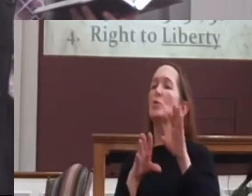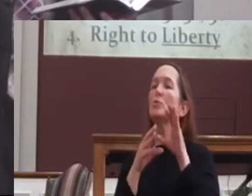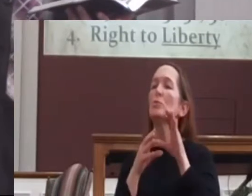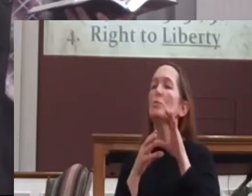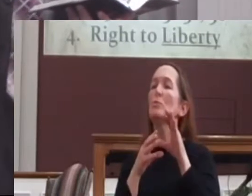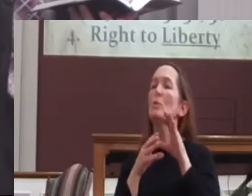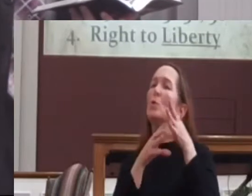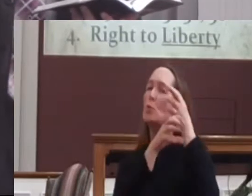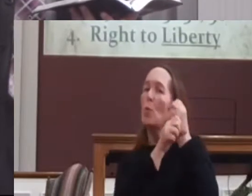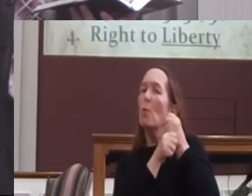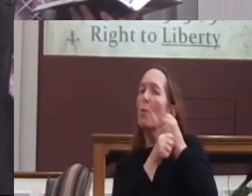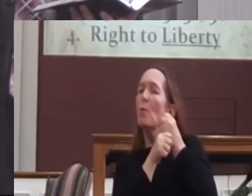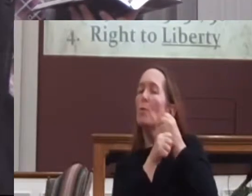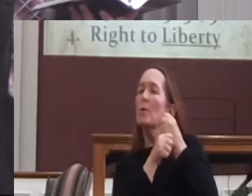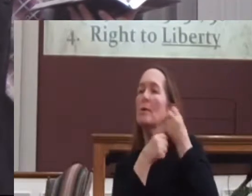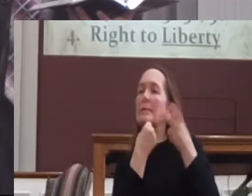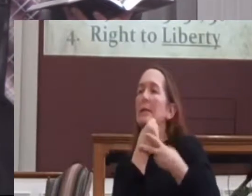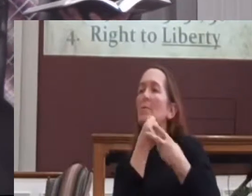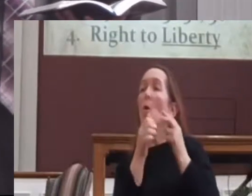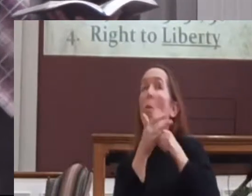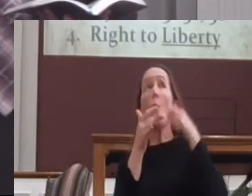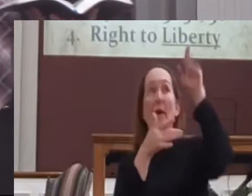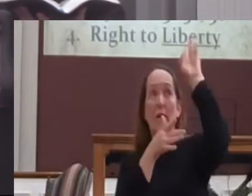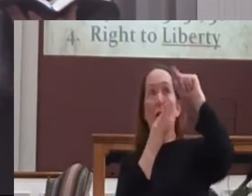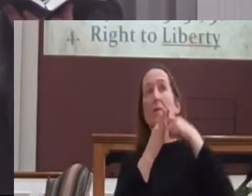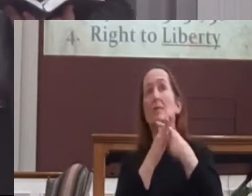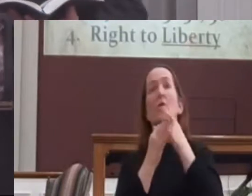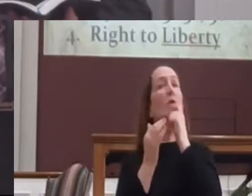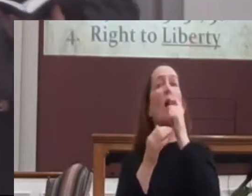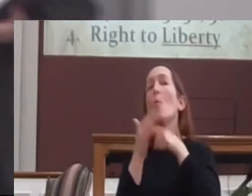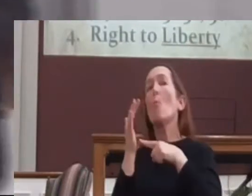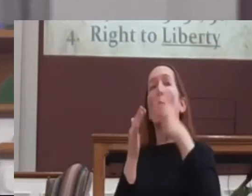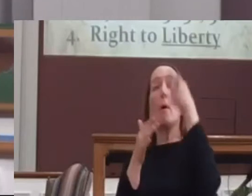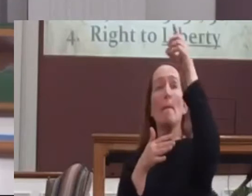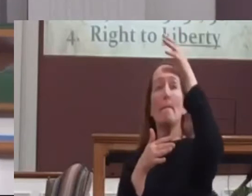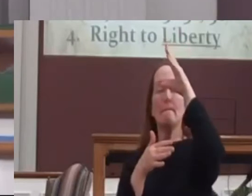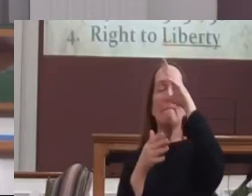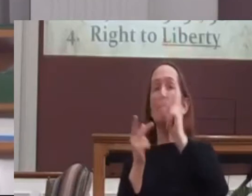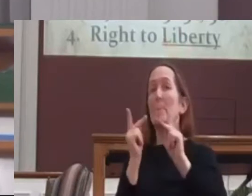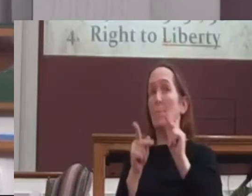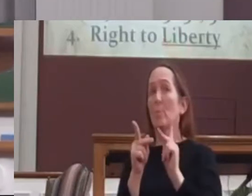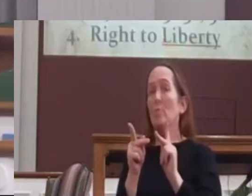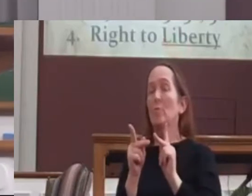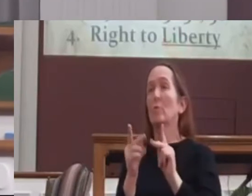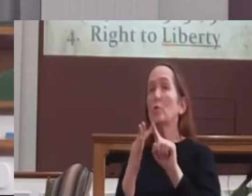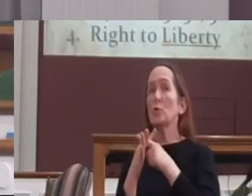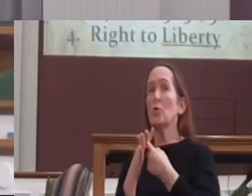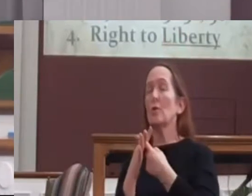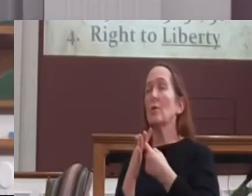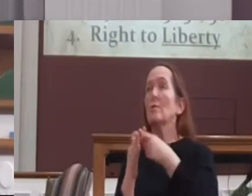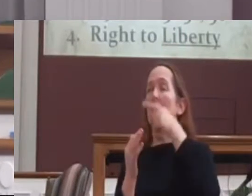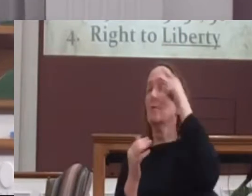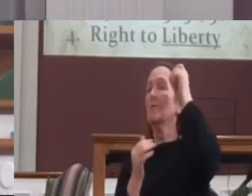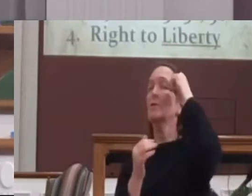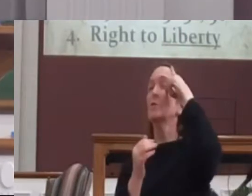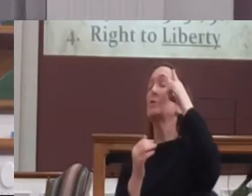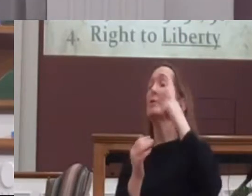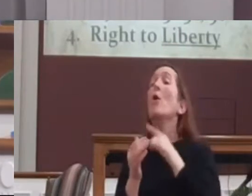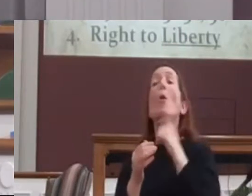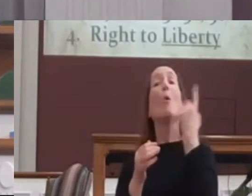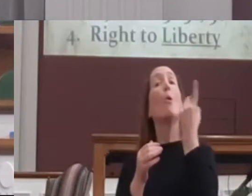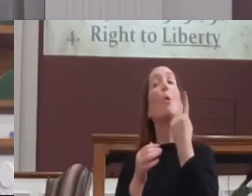What are we willing to do to hold on to what God has set in motion? Not what man has set in motion.